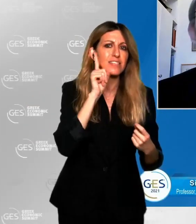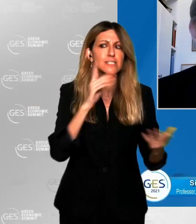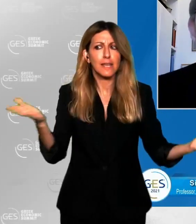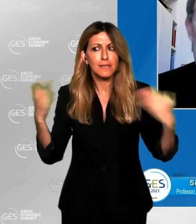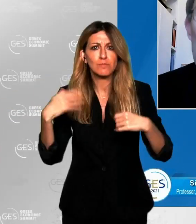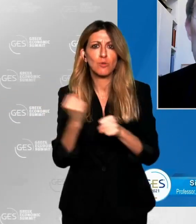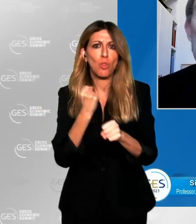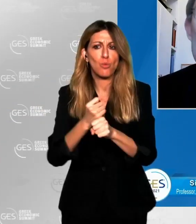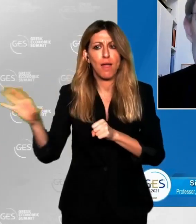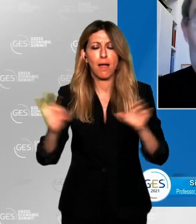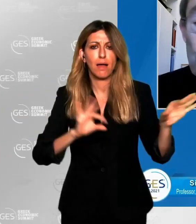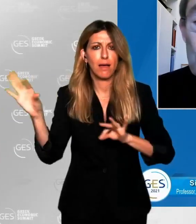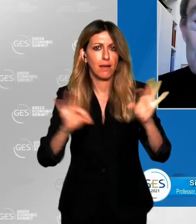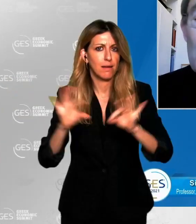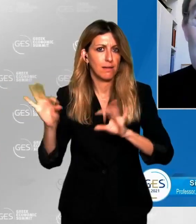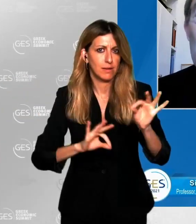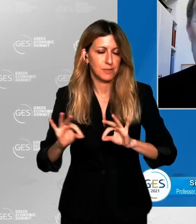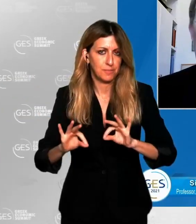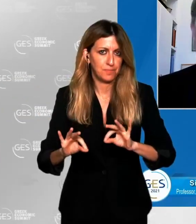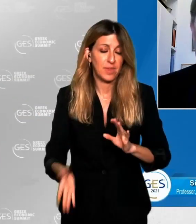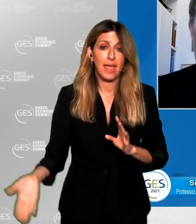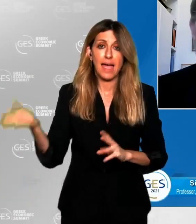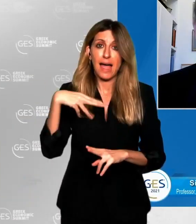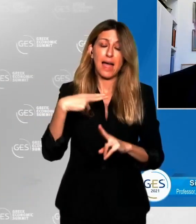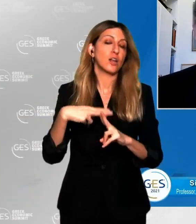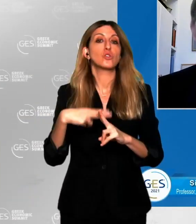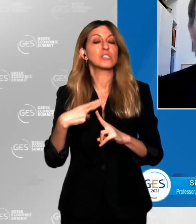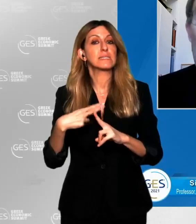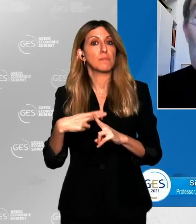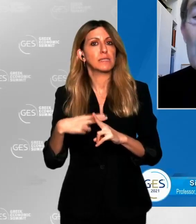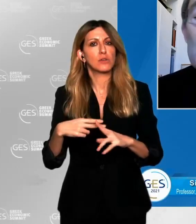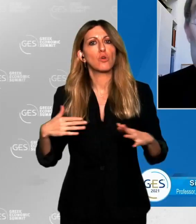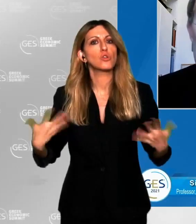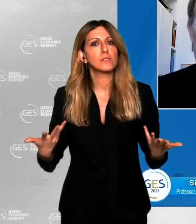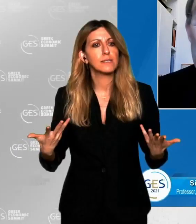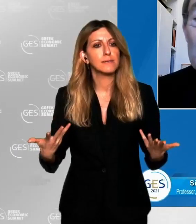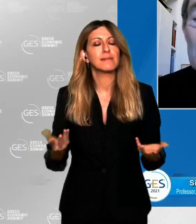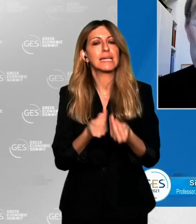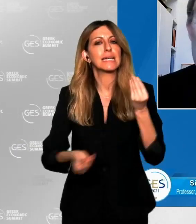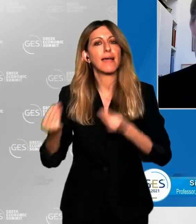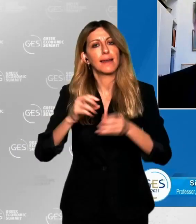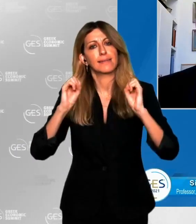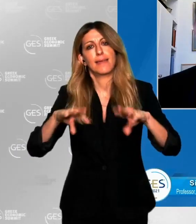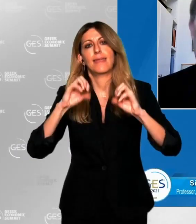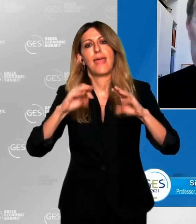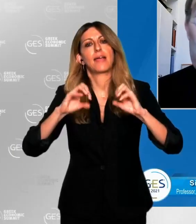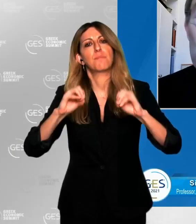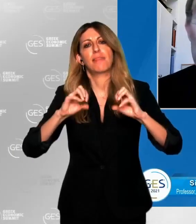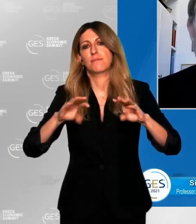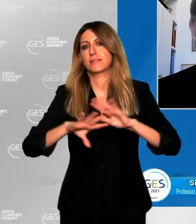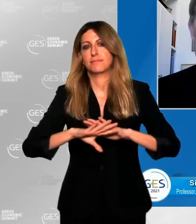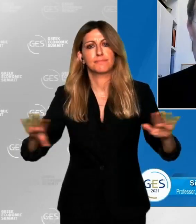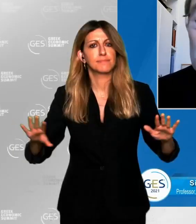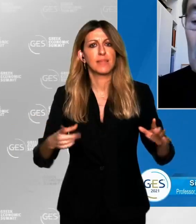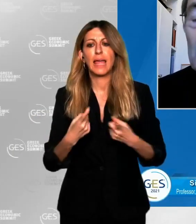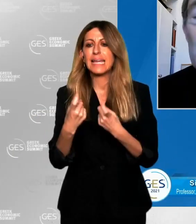innovate and grow and create good salary jobs, and incentives to banks and international